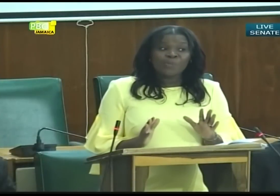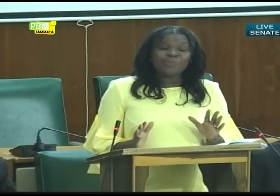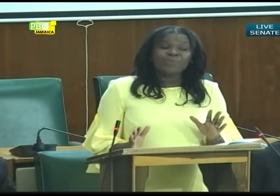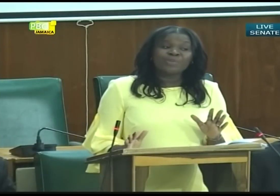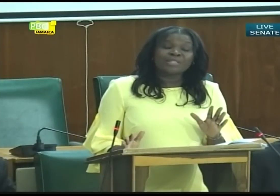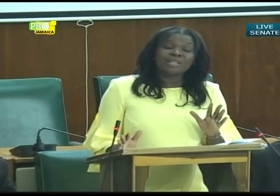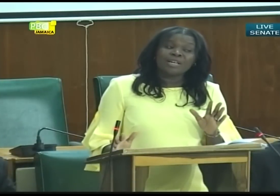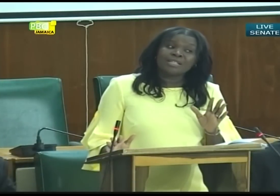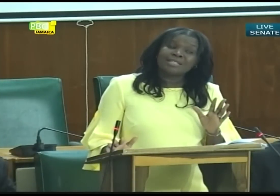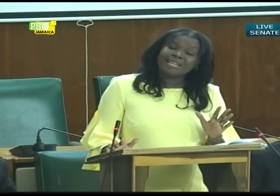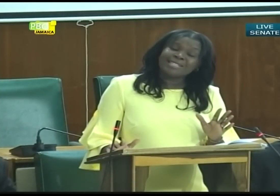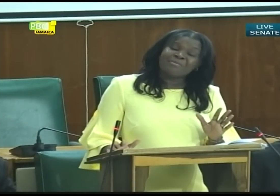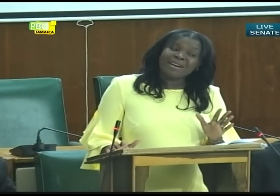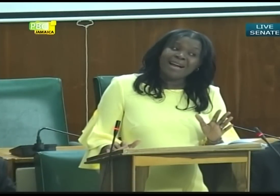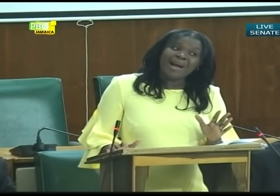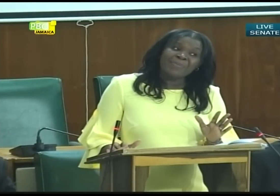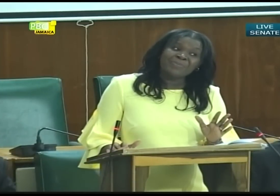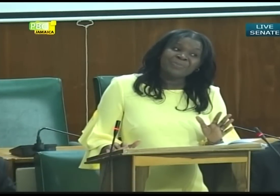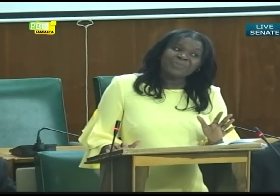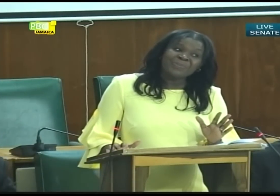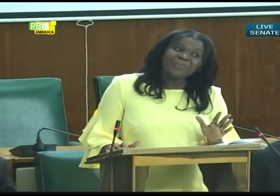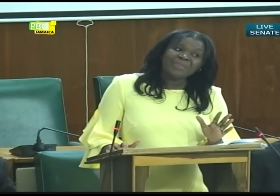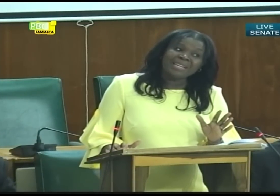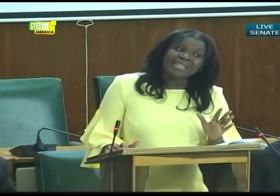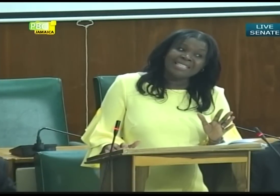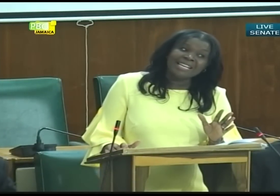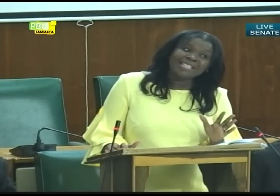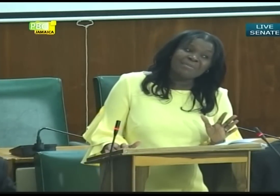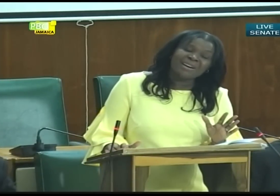So Senator Braham,